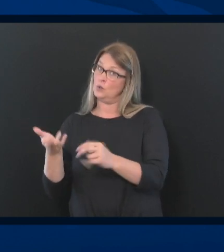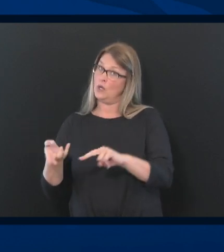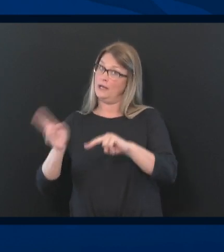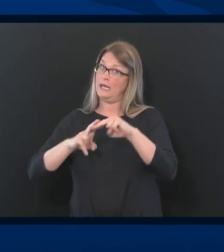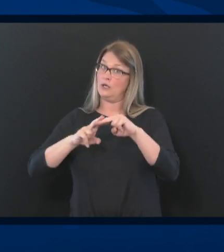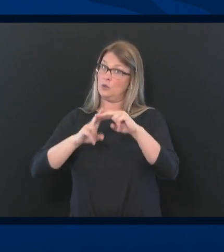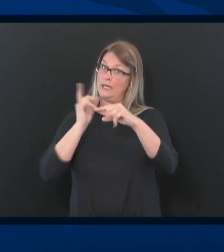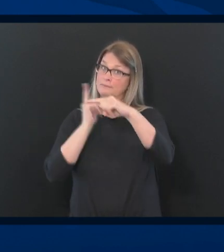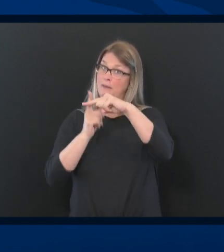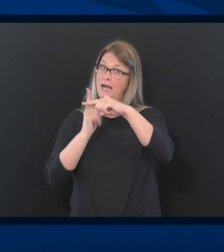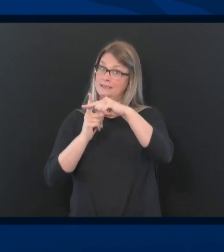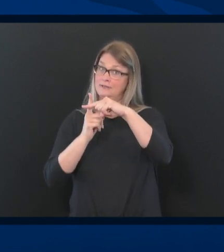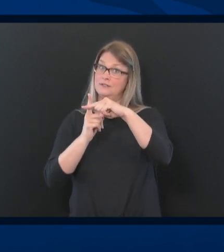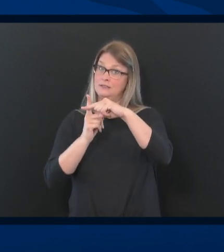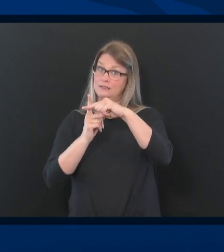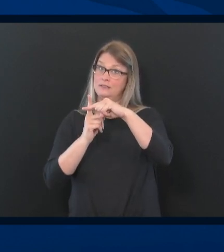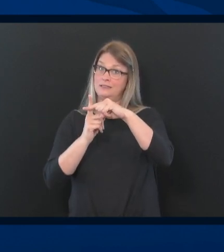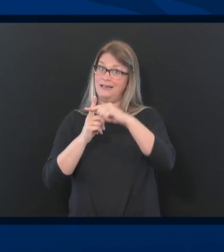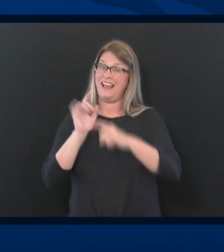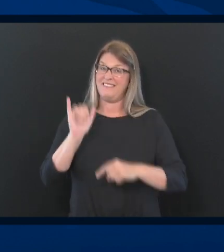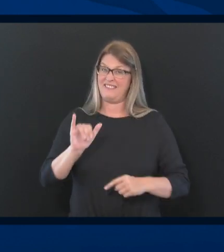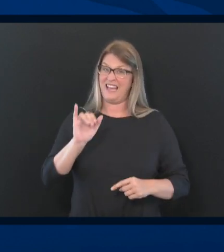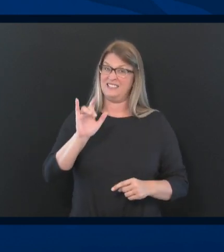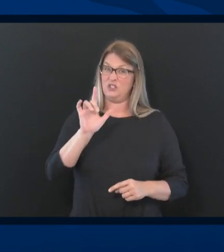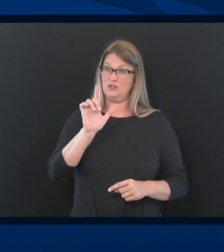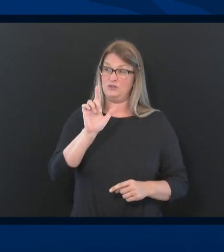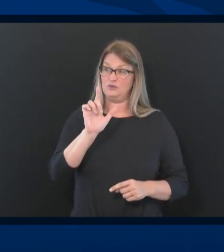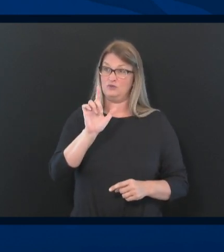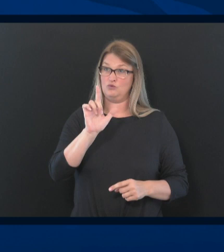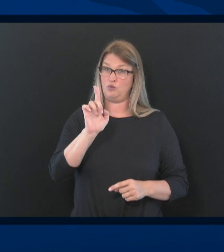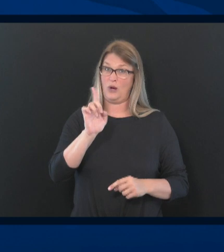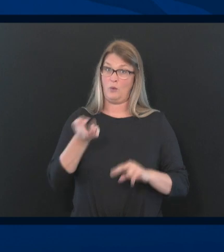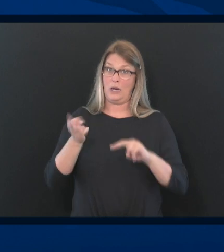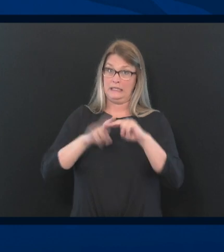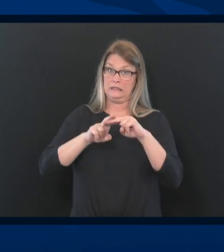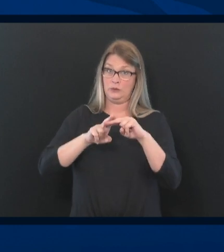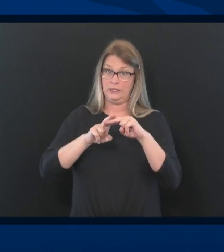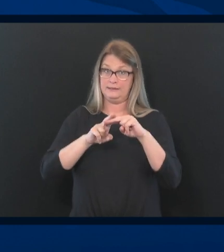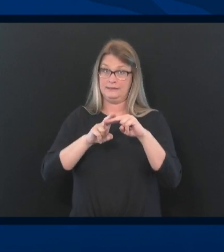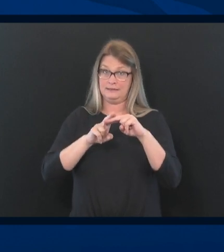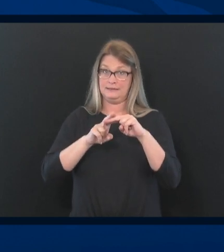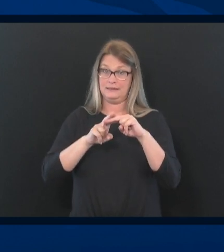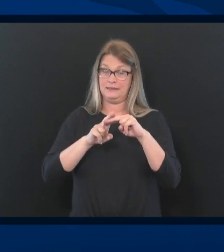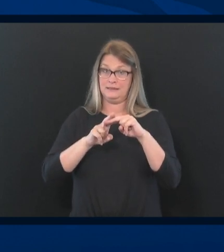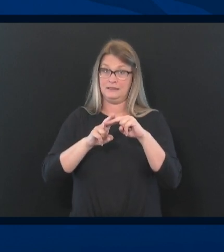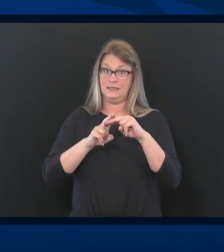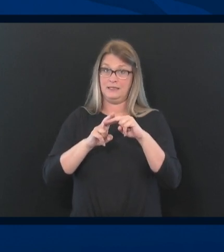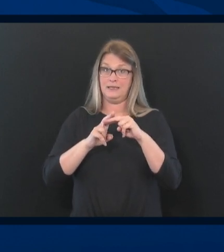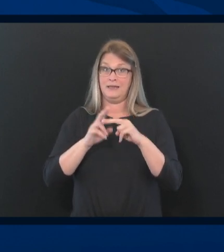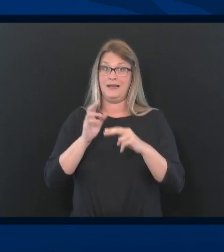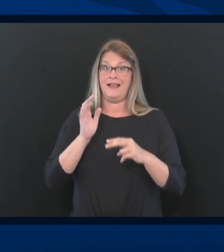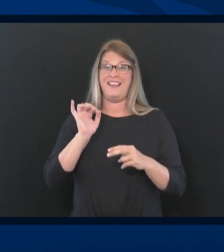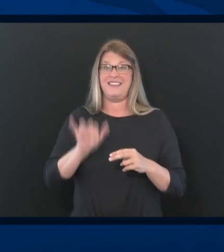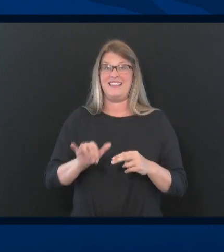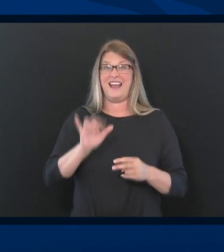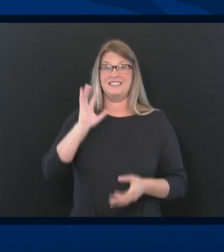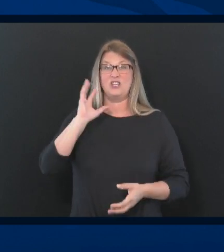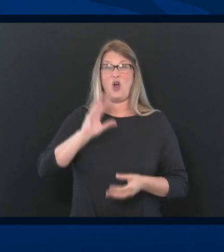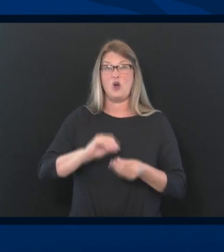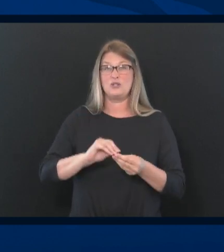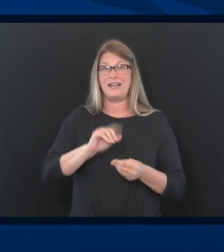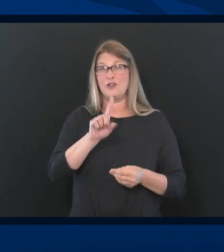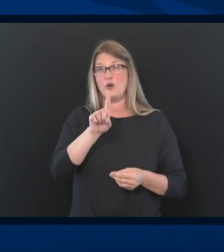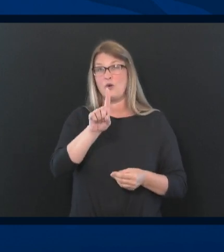in positives by 21, with slightly over 1,100 tests